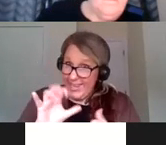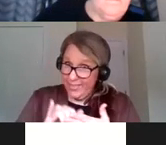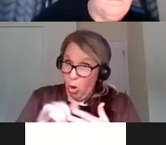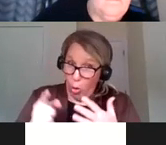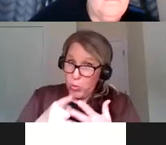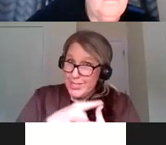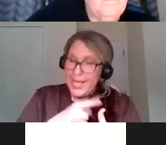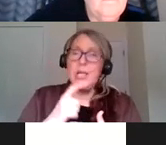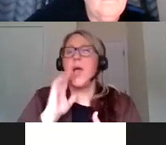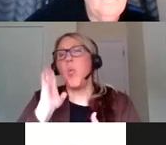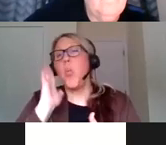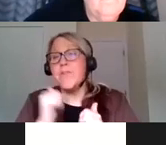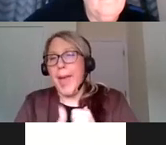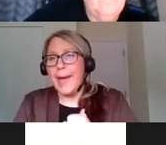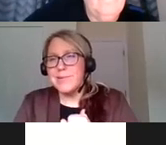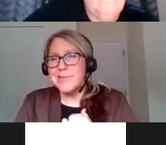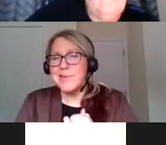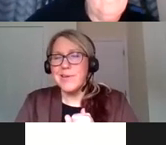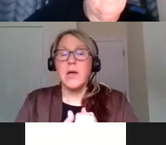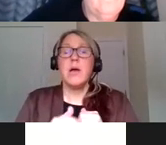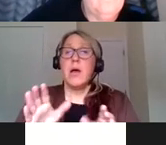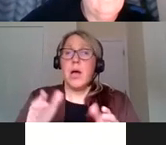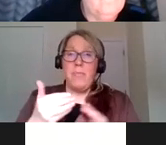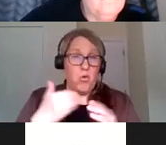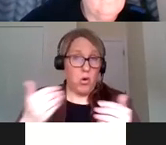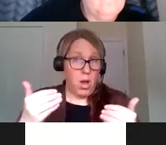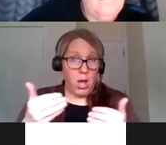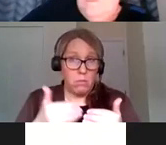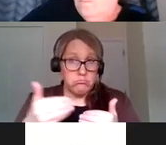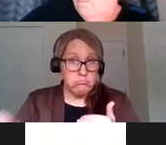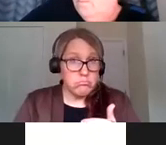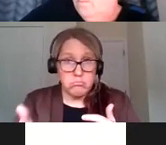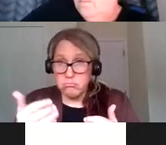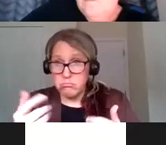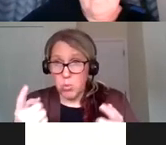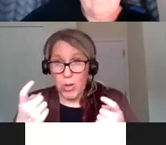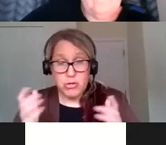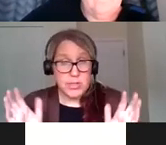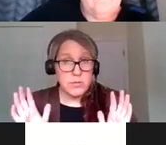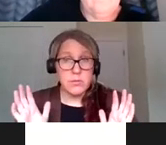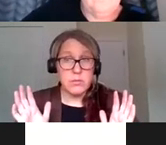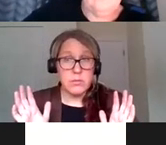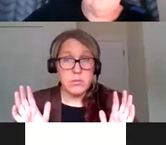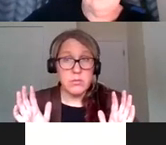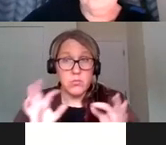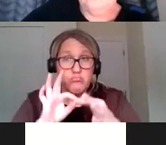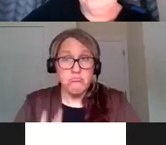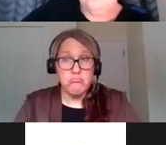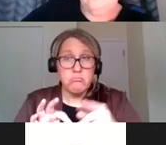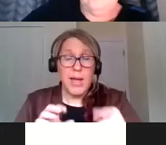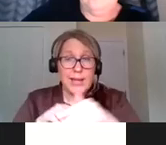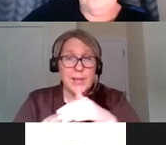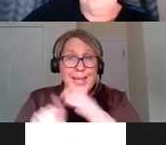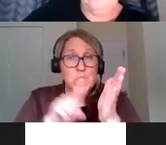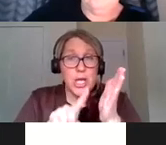Okay, we're good. Before I move on, anybody have some questions on the accessibility